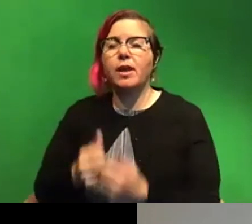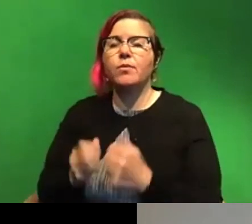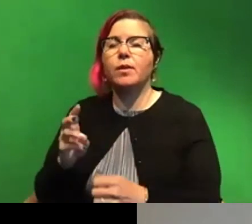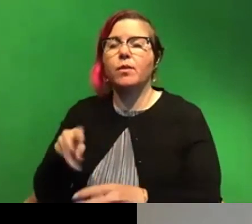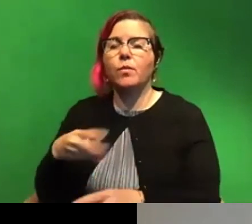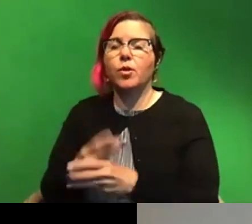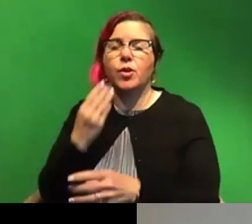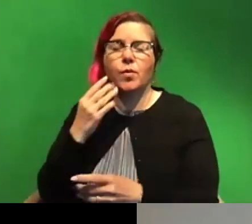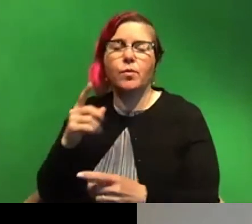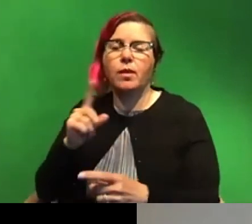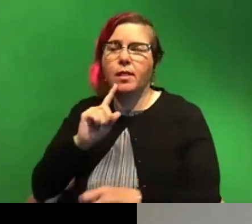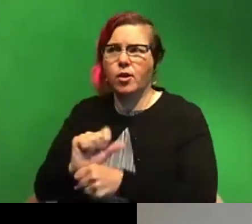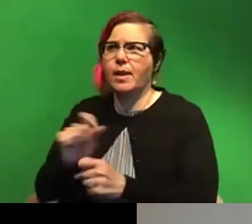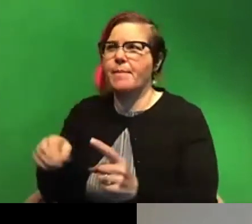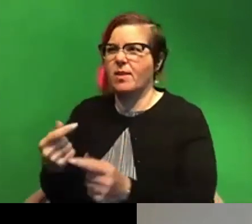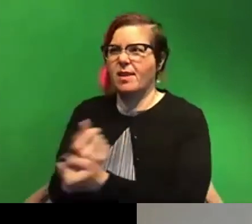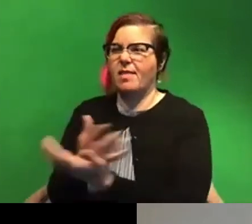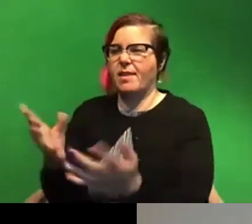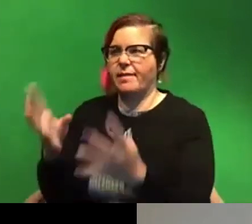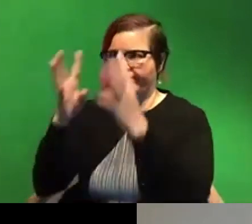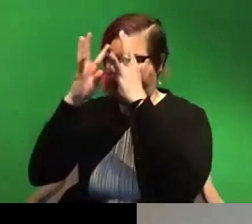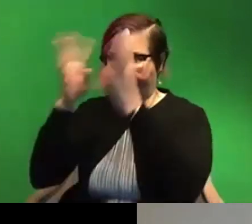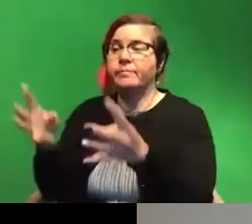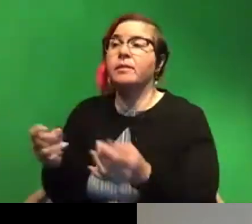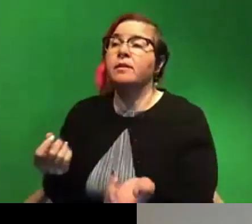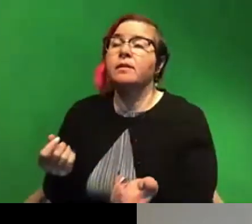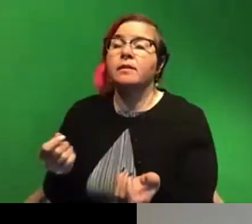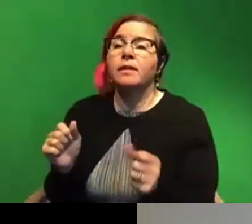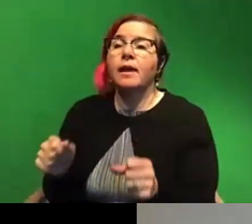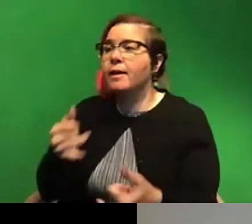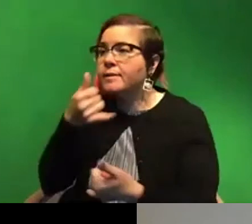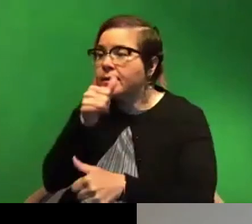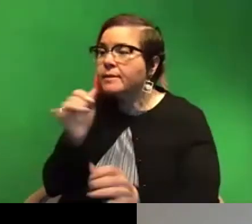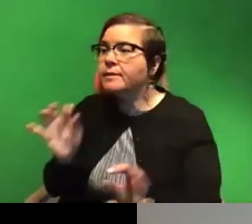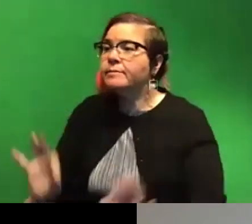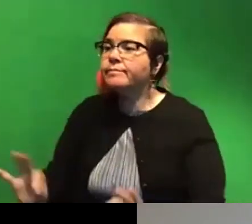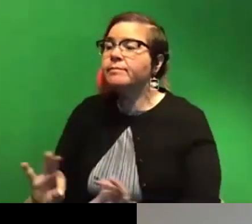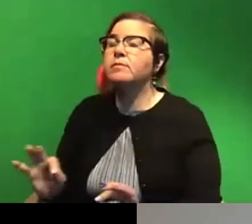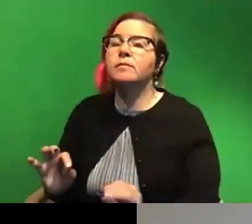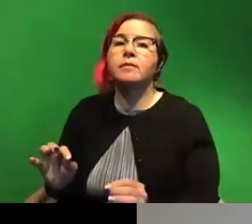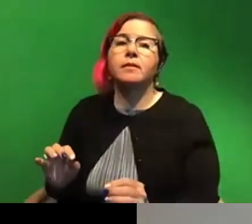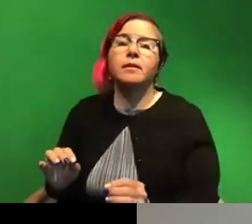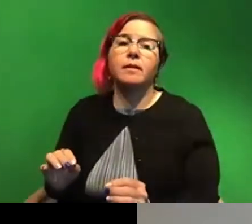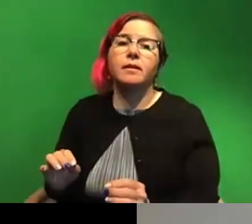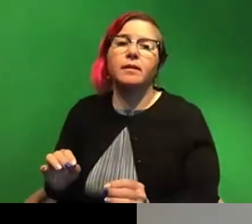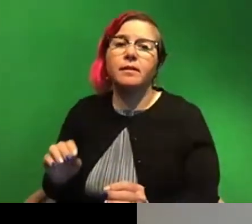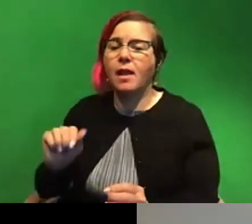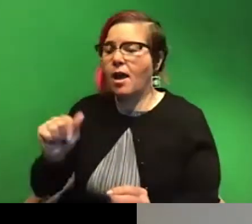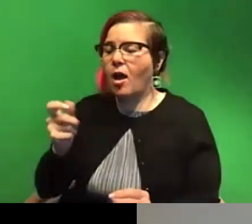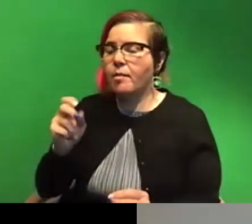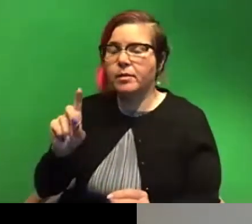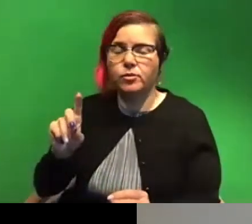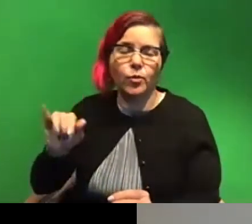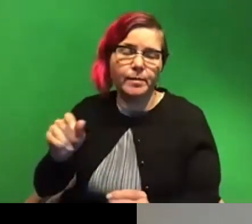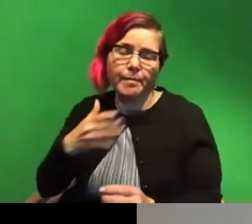world knew about literally anything? It could be like as silly and insignificant, like almond joys are better than mounds or